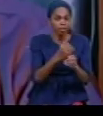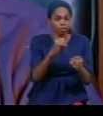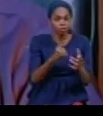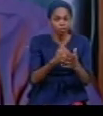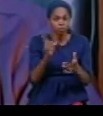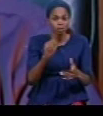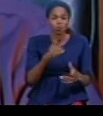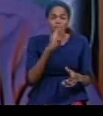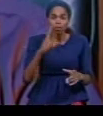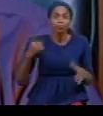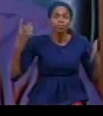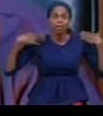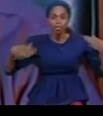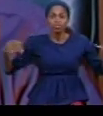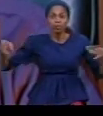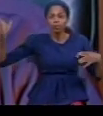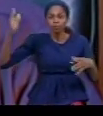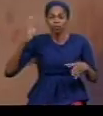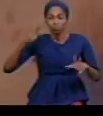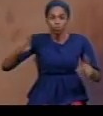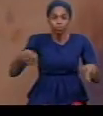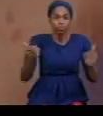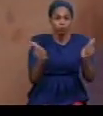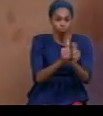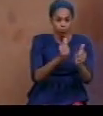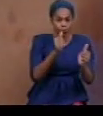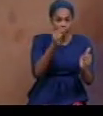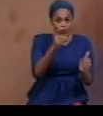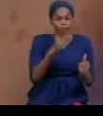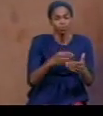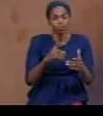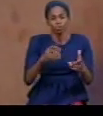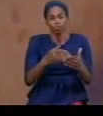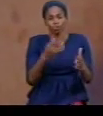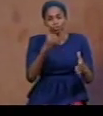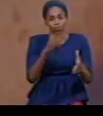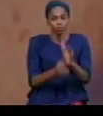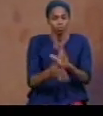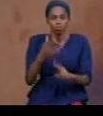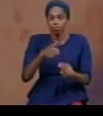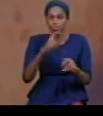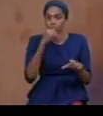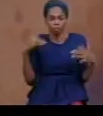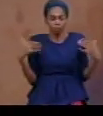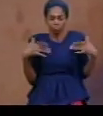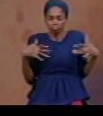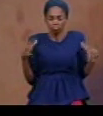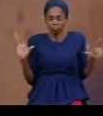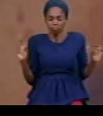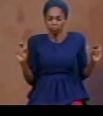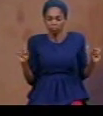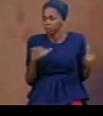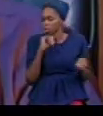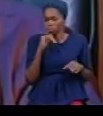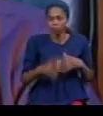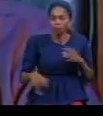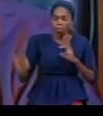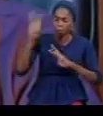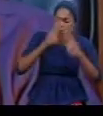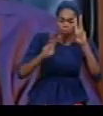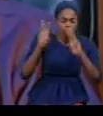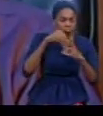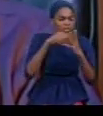angel of God will go before you. You will not panic. There'll be no restlessness in your